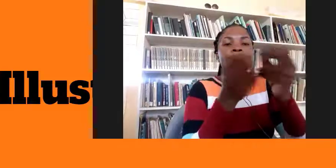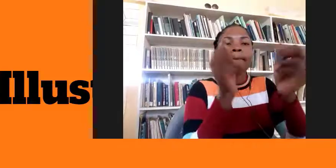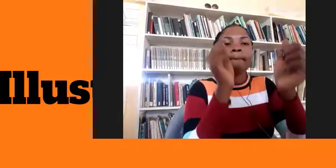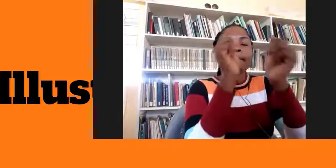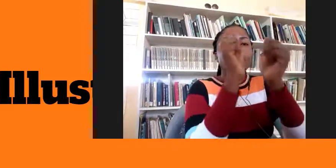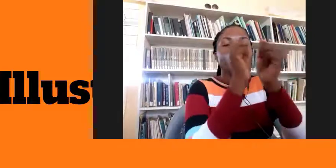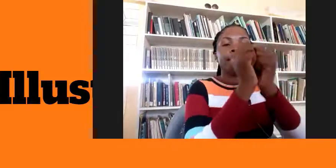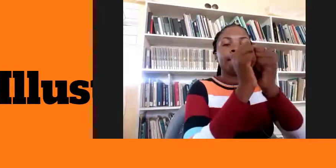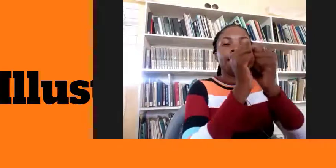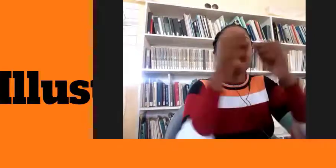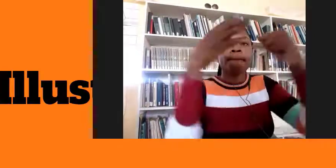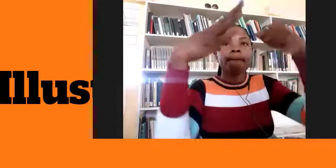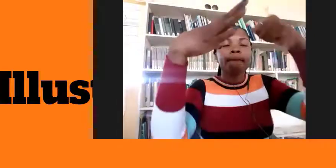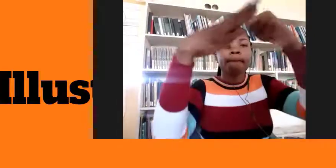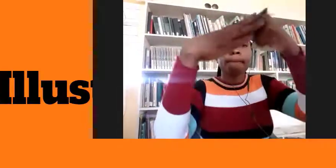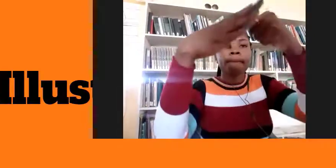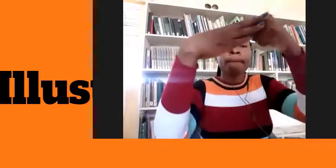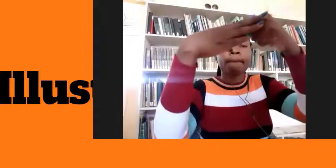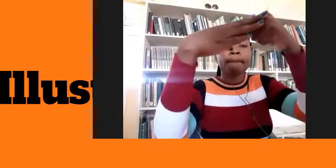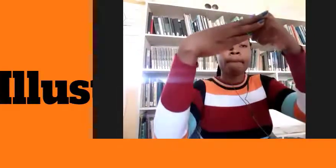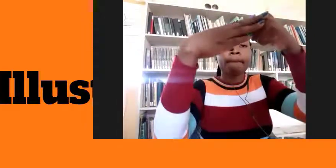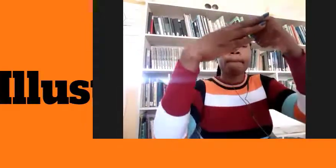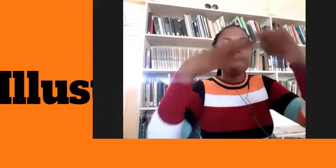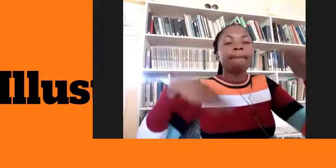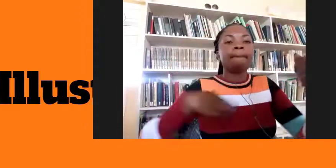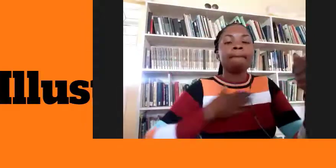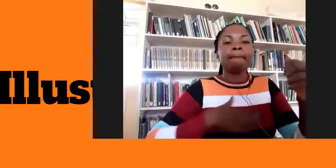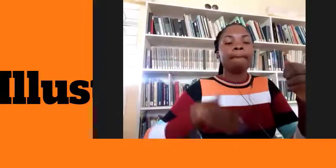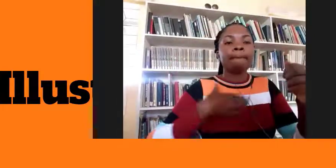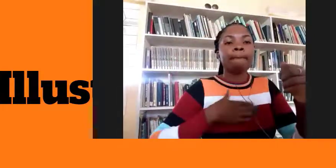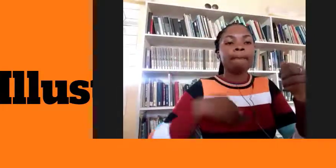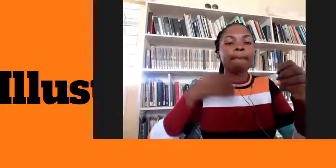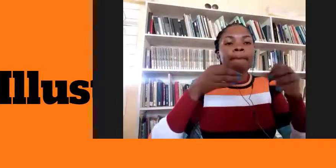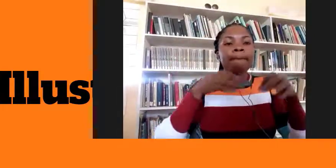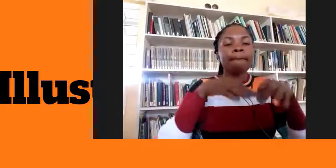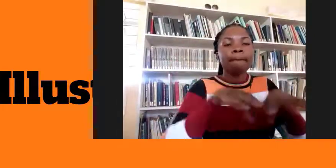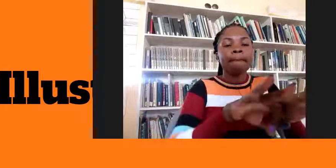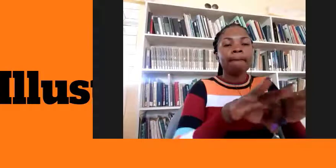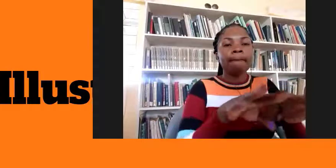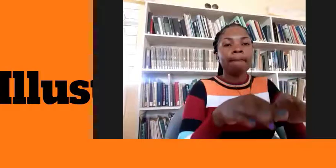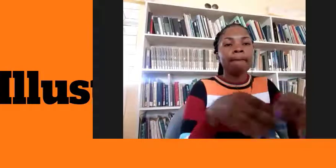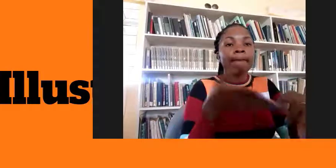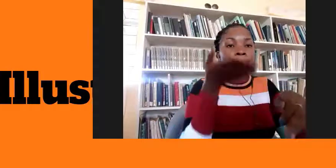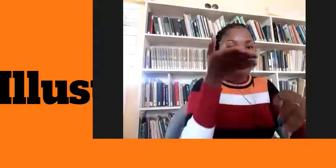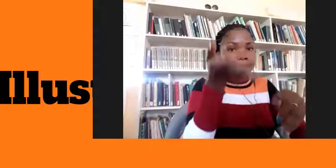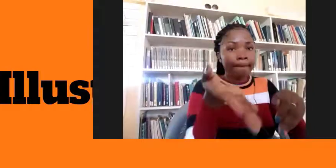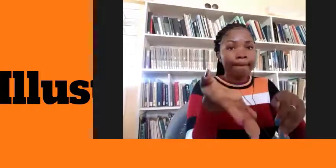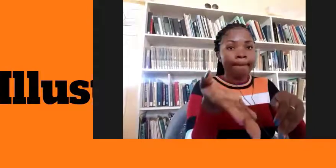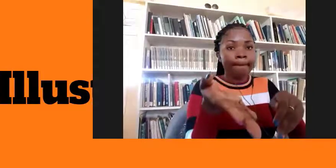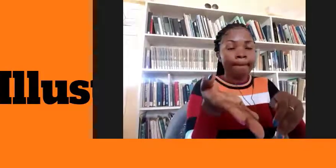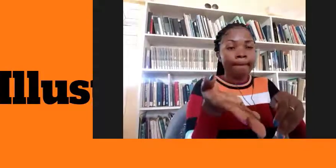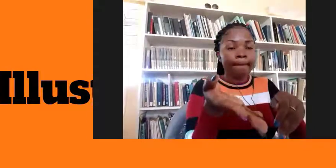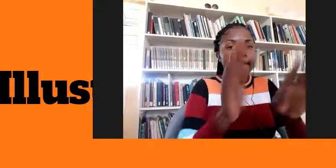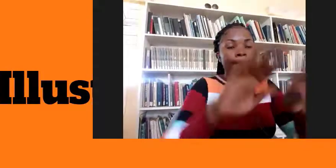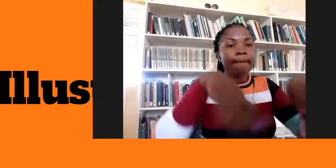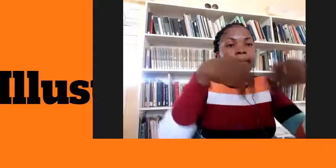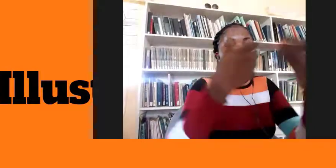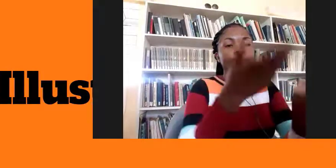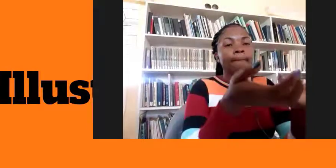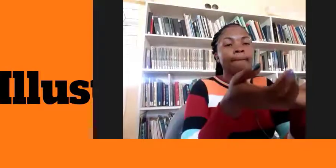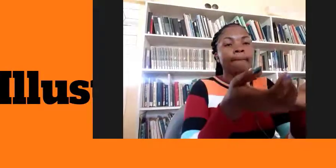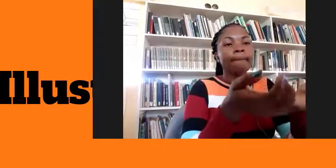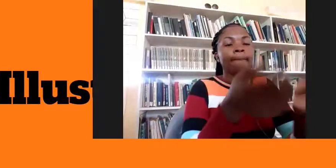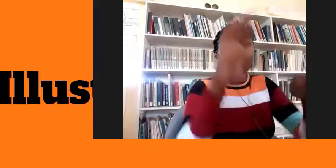Can someone please work out this and give me the right answer when we take